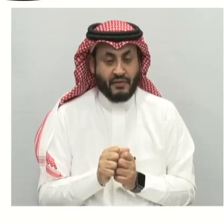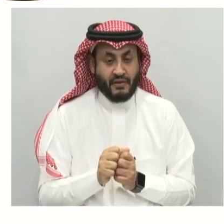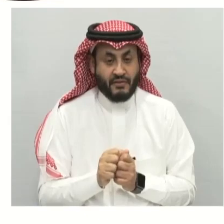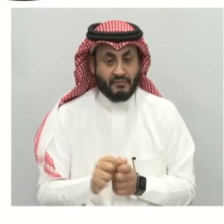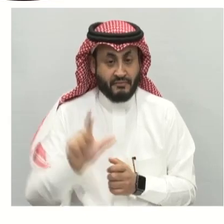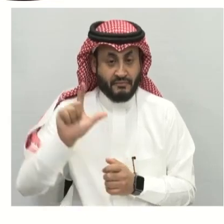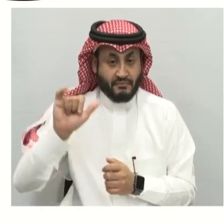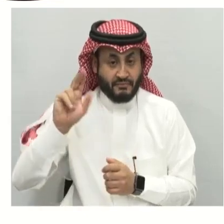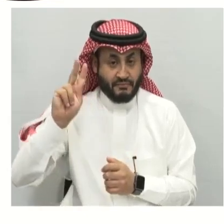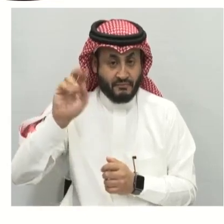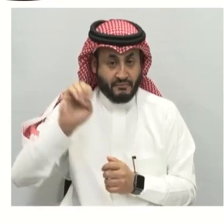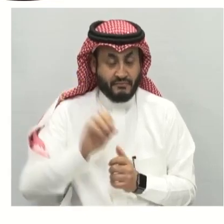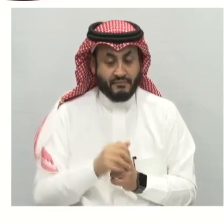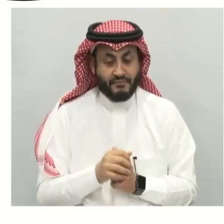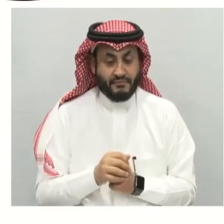like?